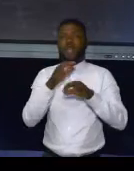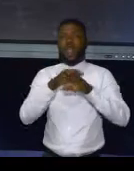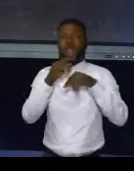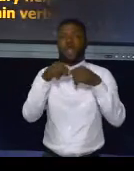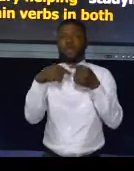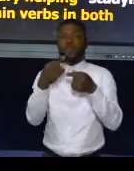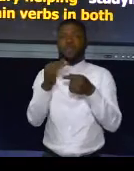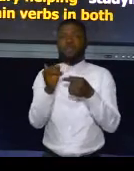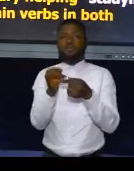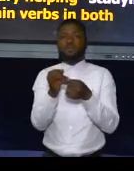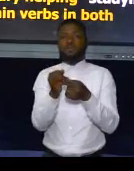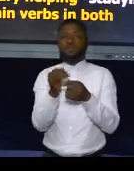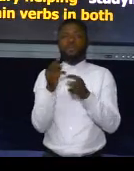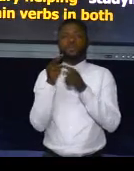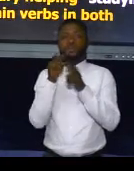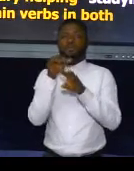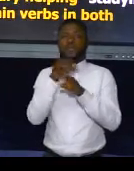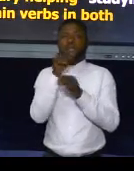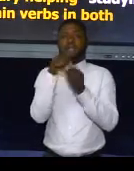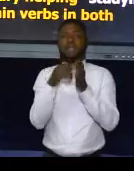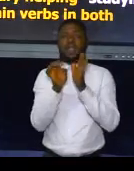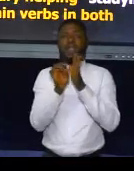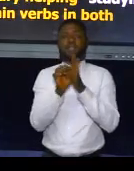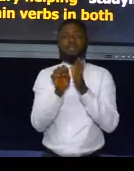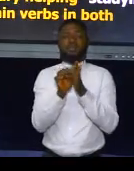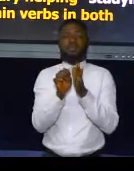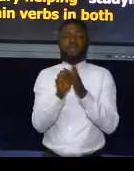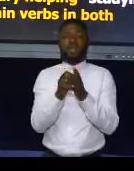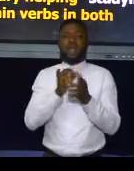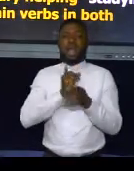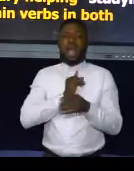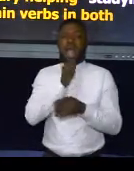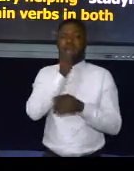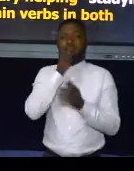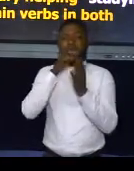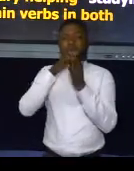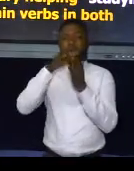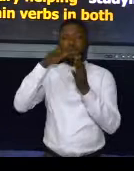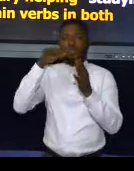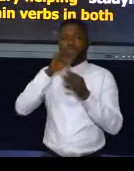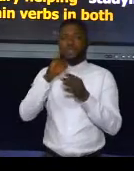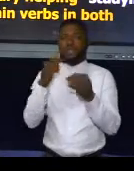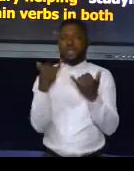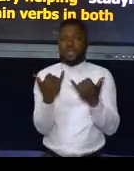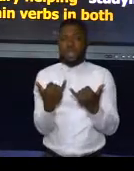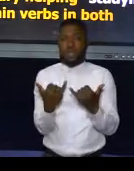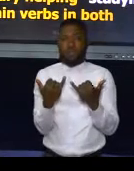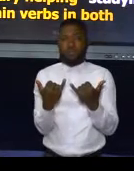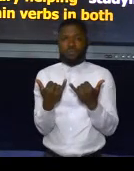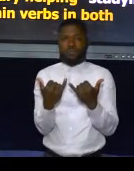ongoing. Look at these examples. I am studying now.